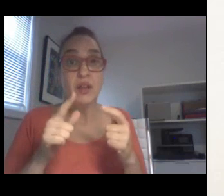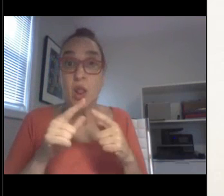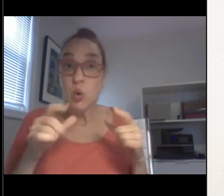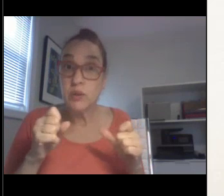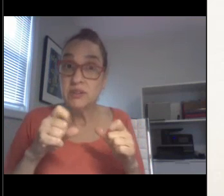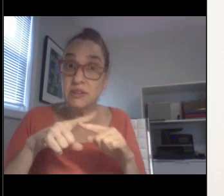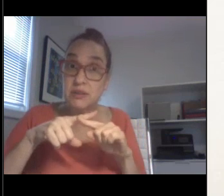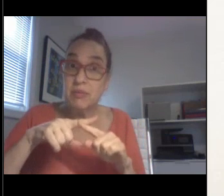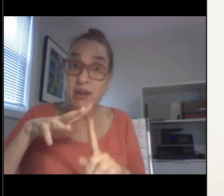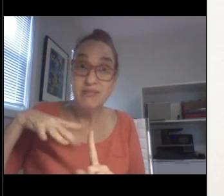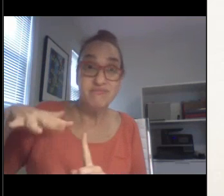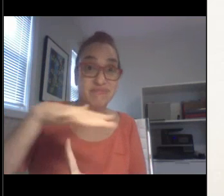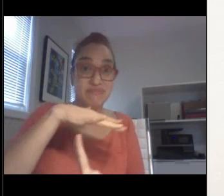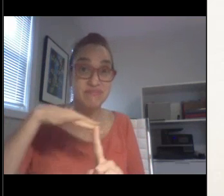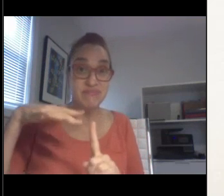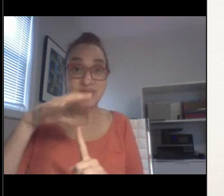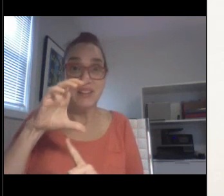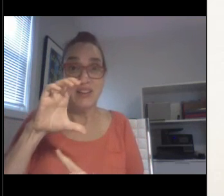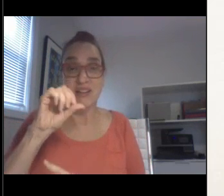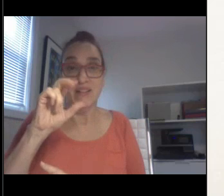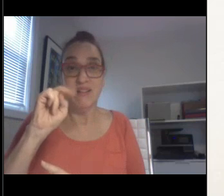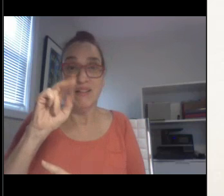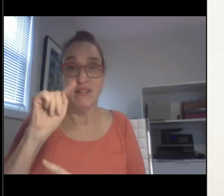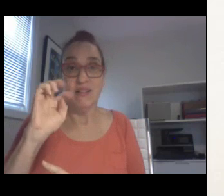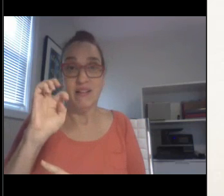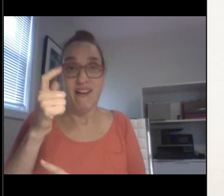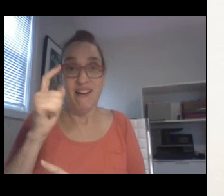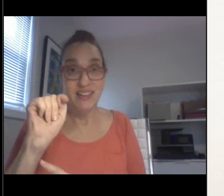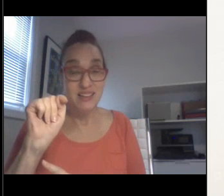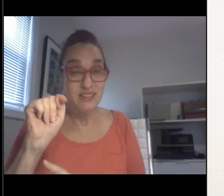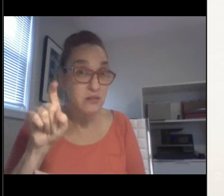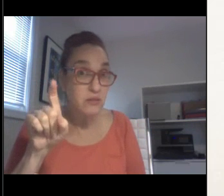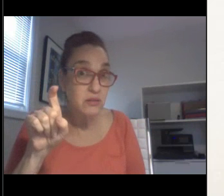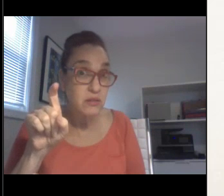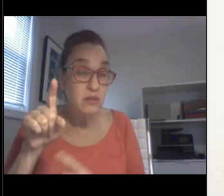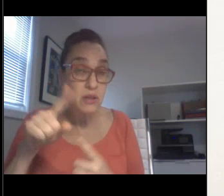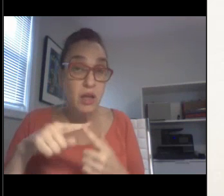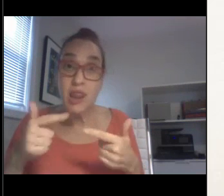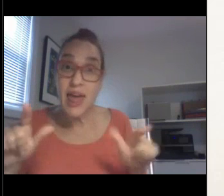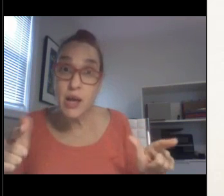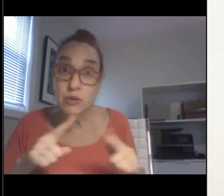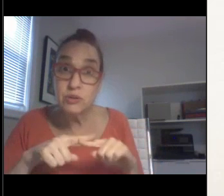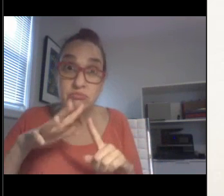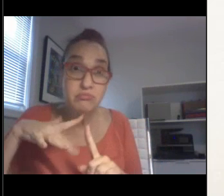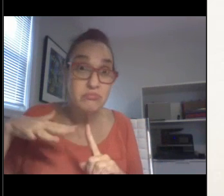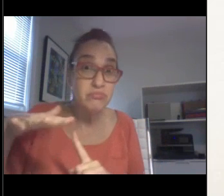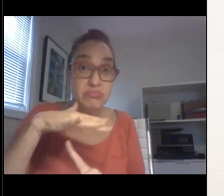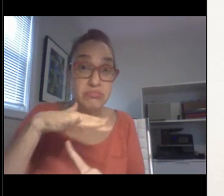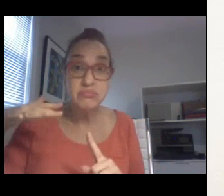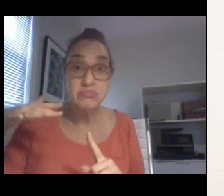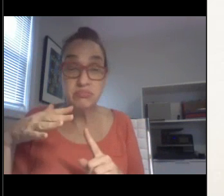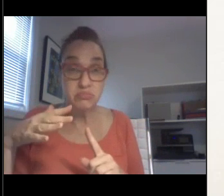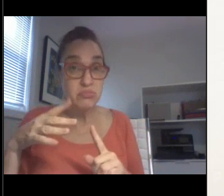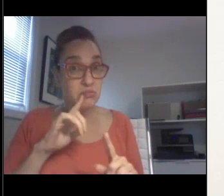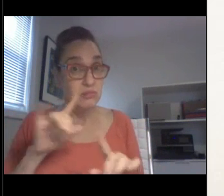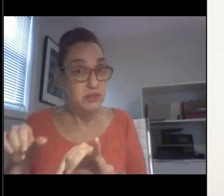about language phenomena as context dependent. Is linguistics context dependent? Does it matter who's doing what as a linguist?